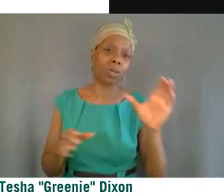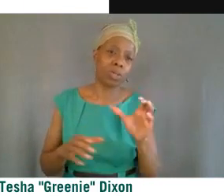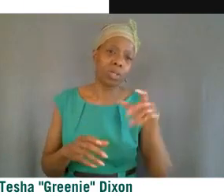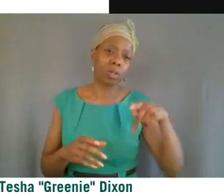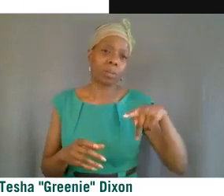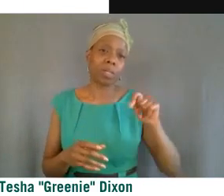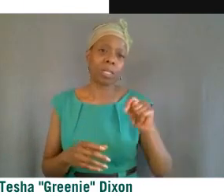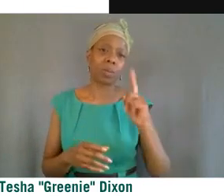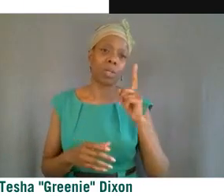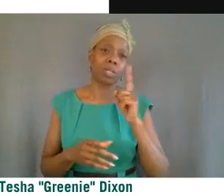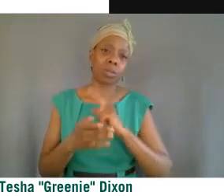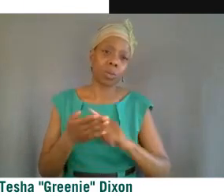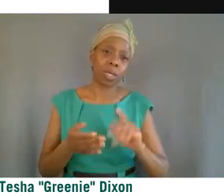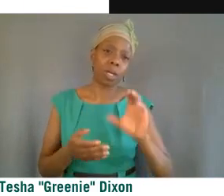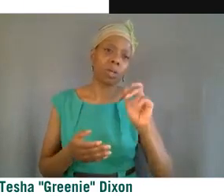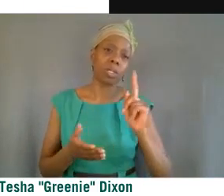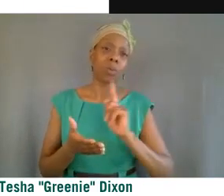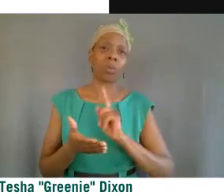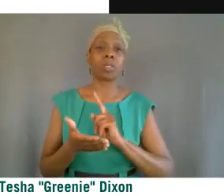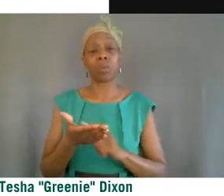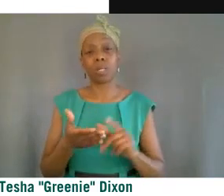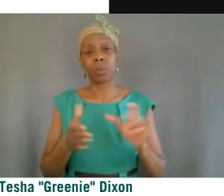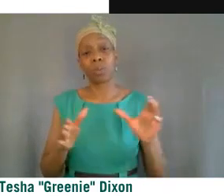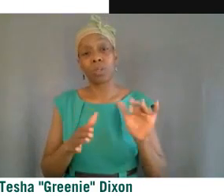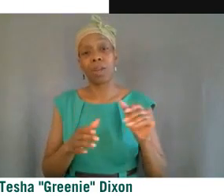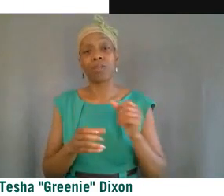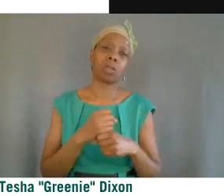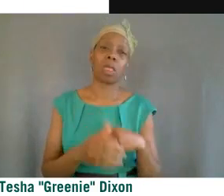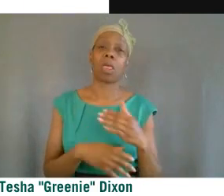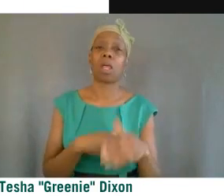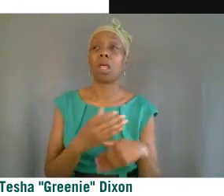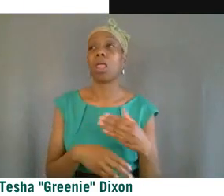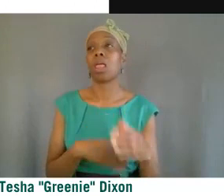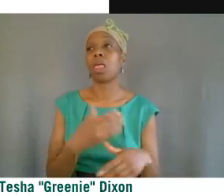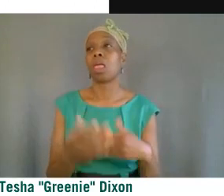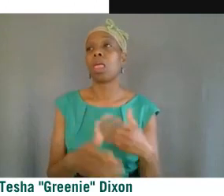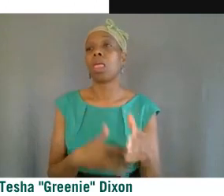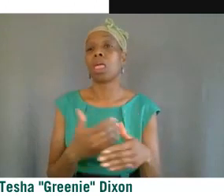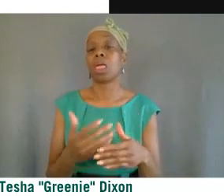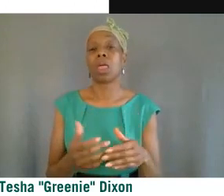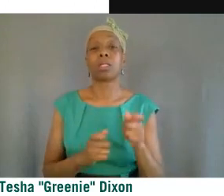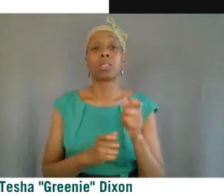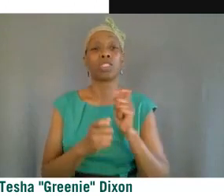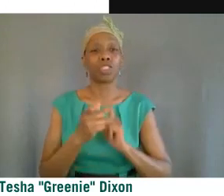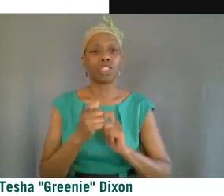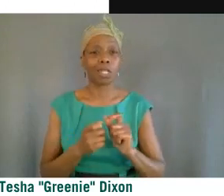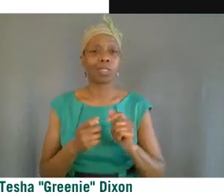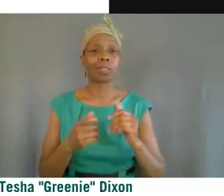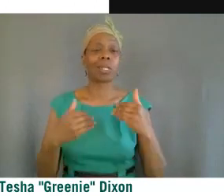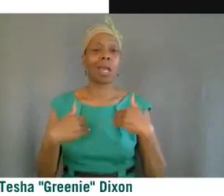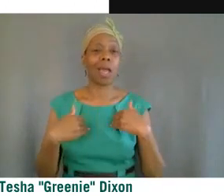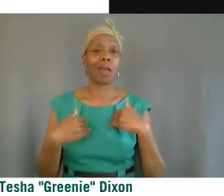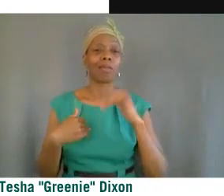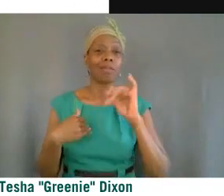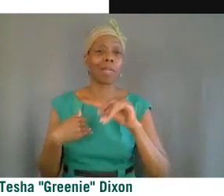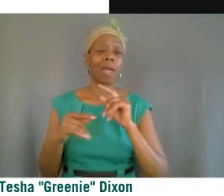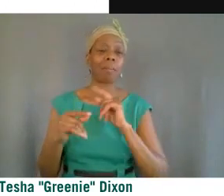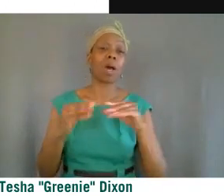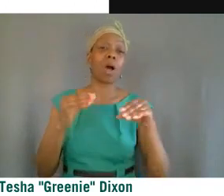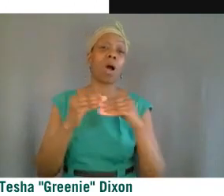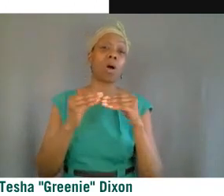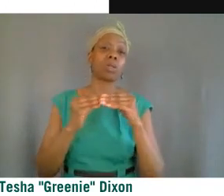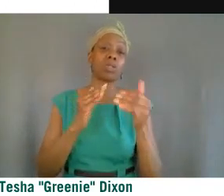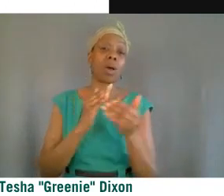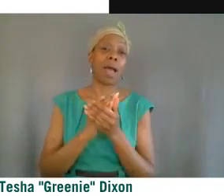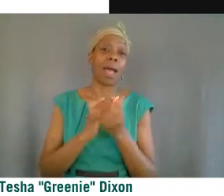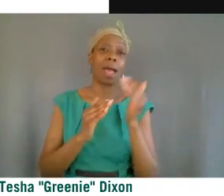keep doing that for years and years and years, is to sort of have, maybe you do that, but then you have these like bursts